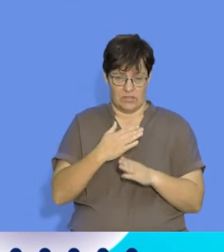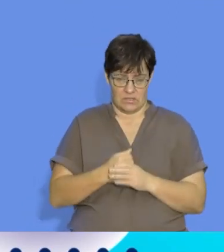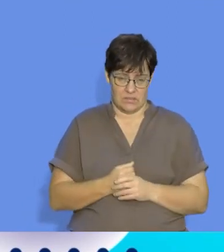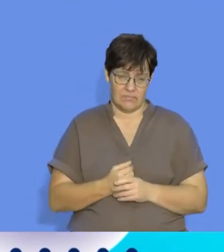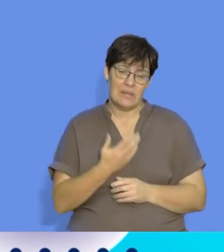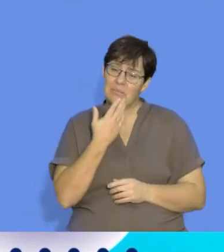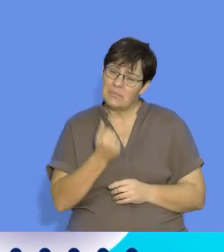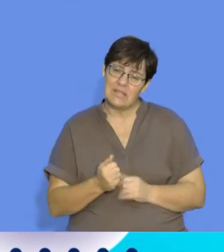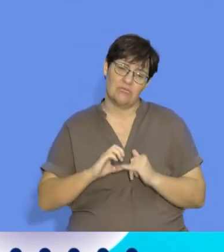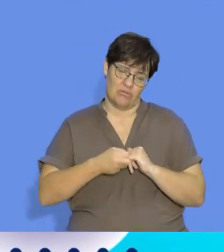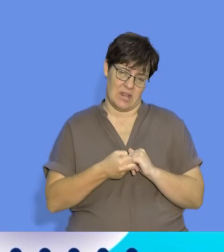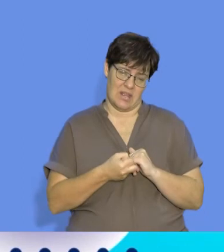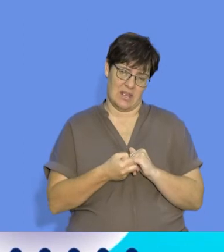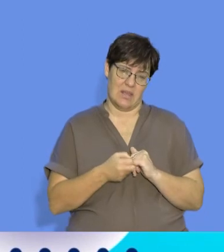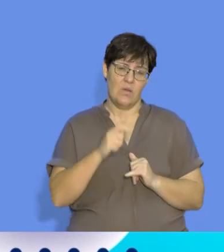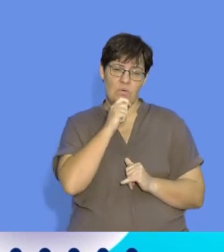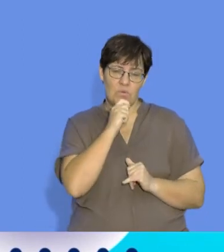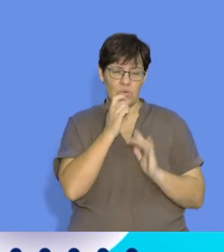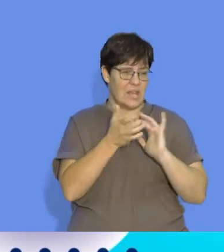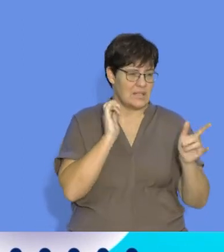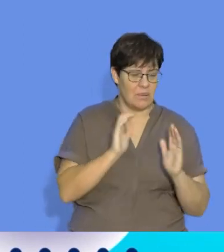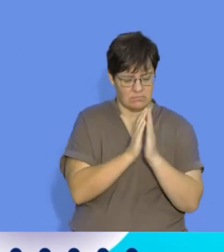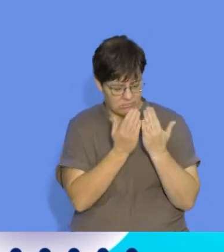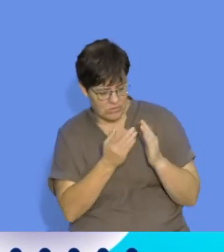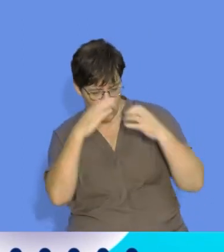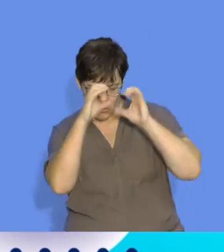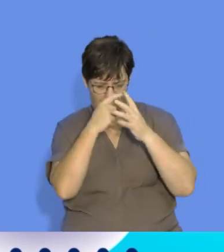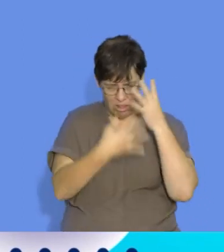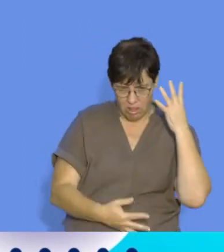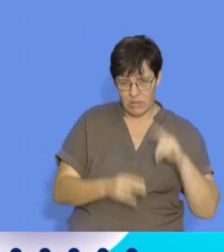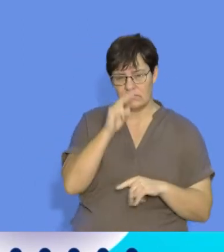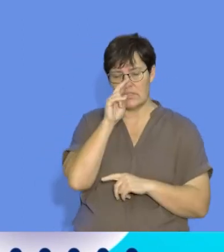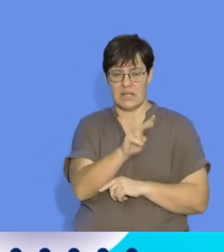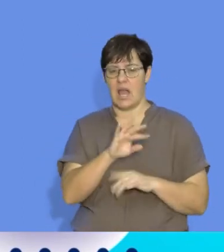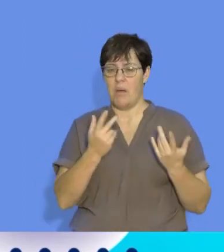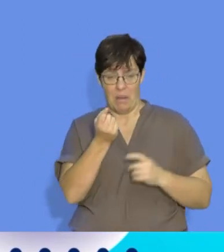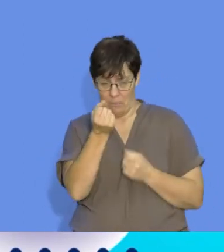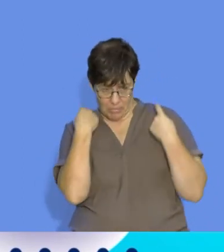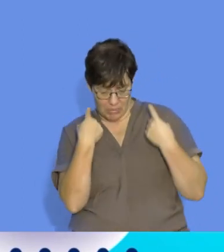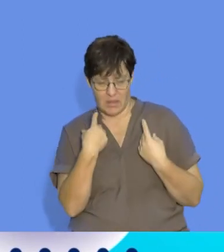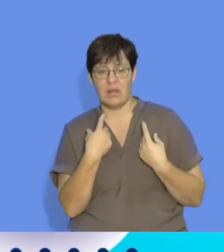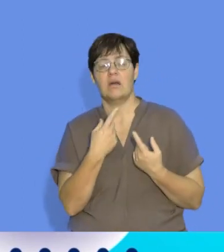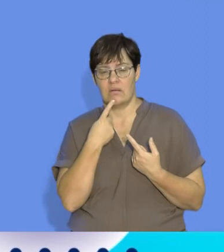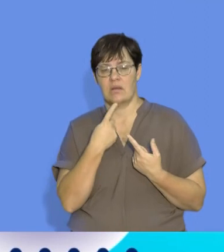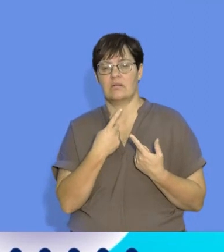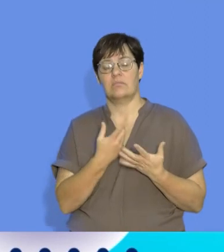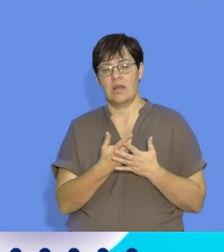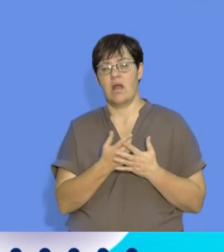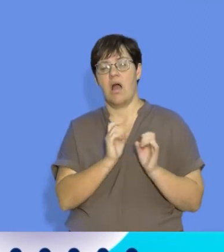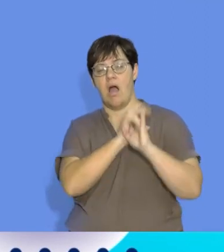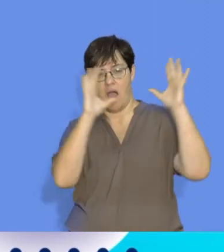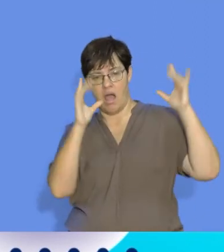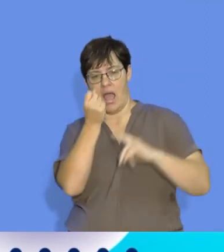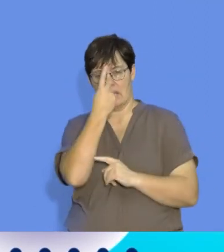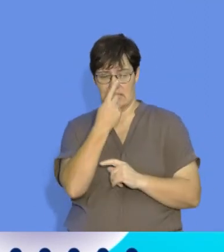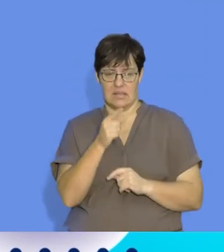to do with functions. Please try to use your internet, your textbooks, to try and see wherever you don't understand things,